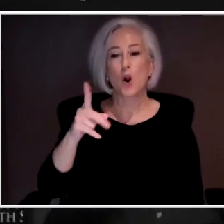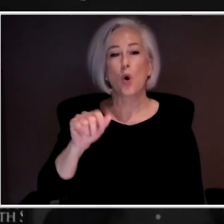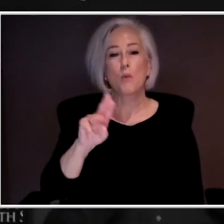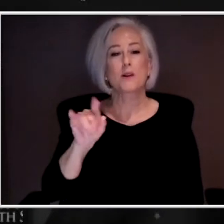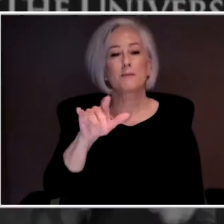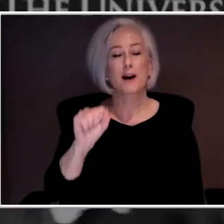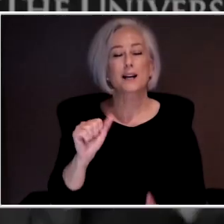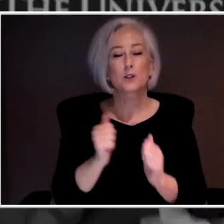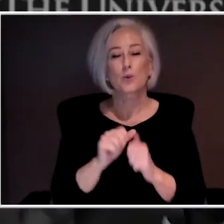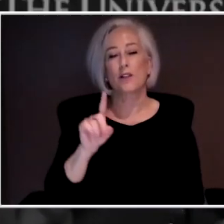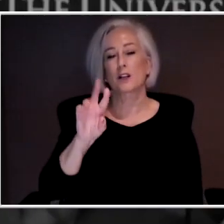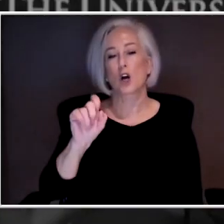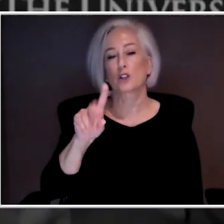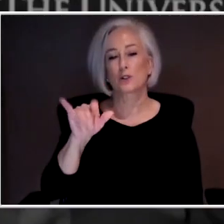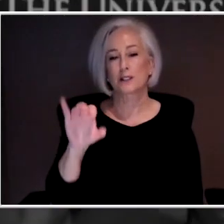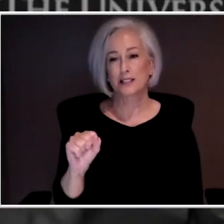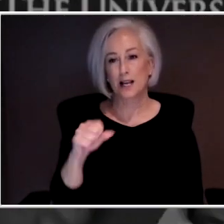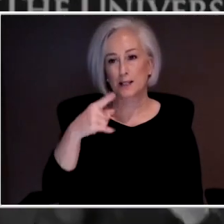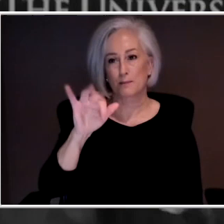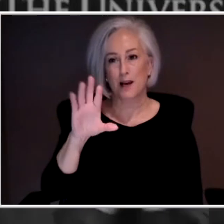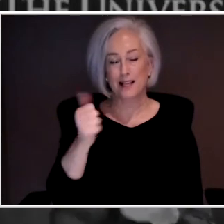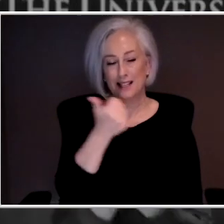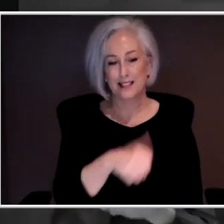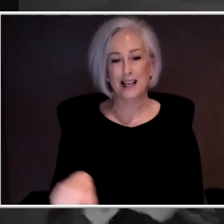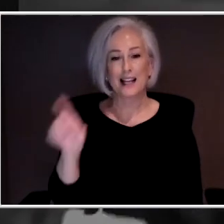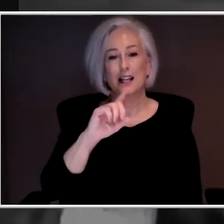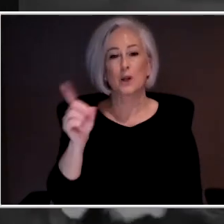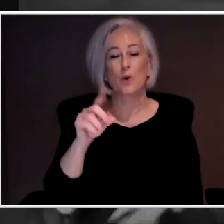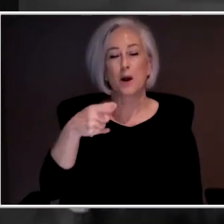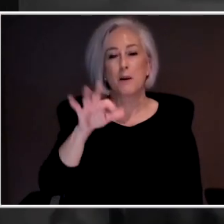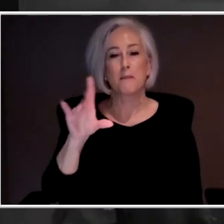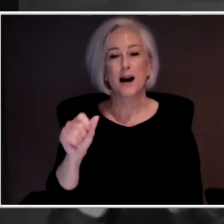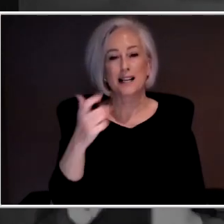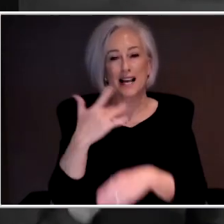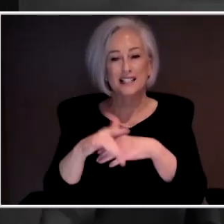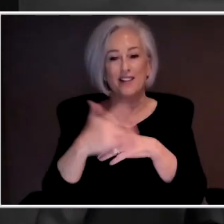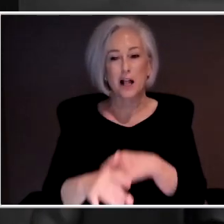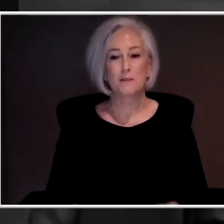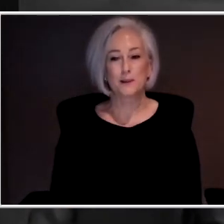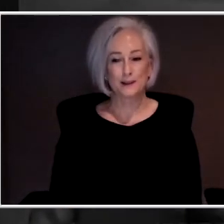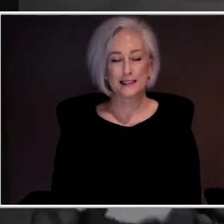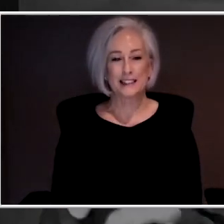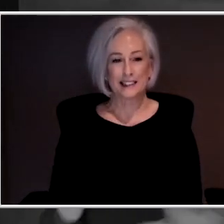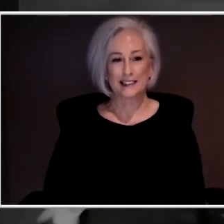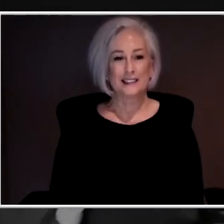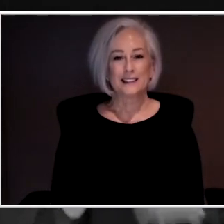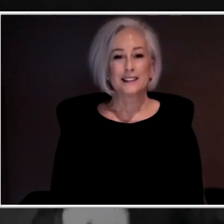Stites podcast. Now everywhere podcasts are available.